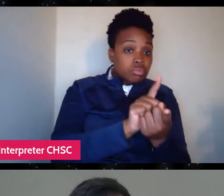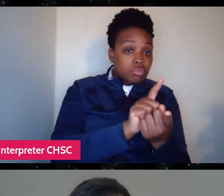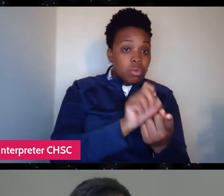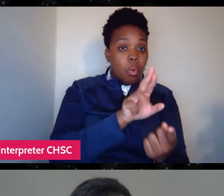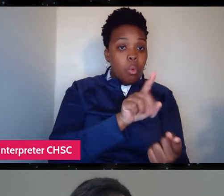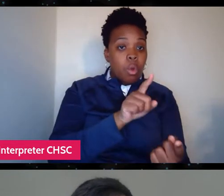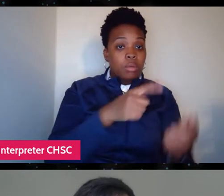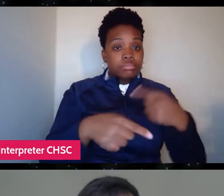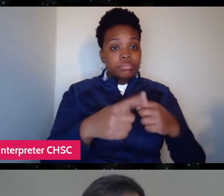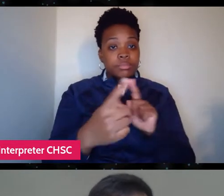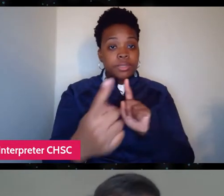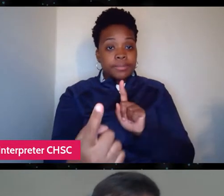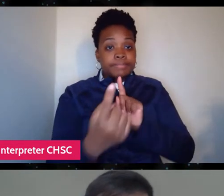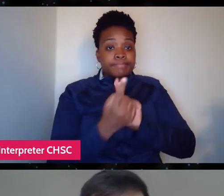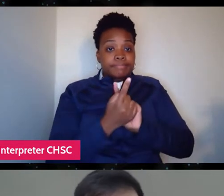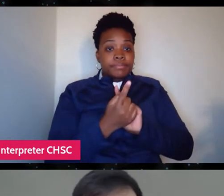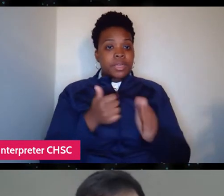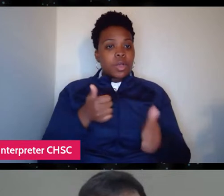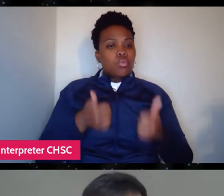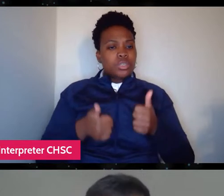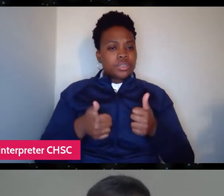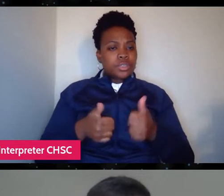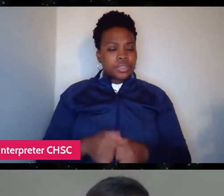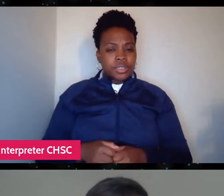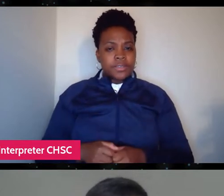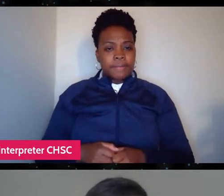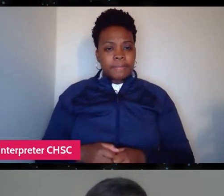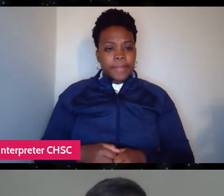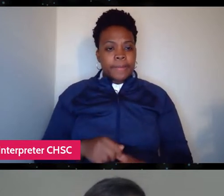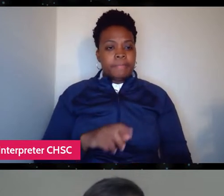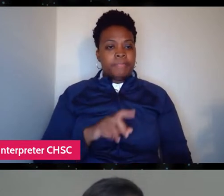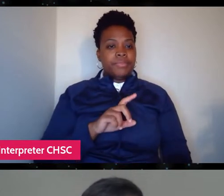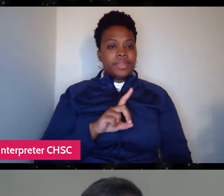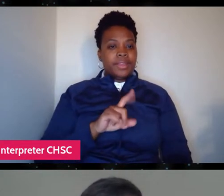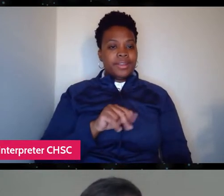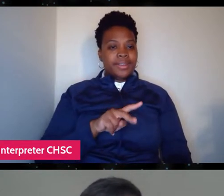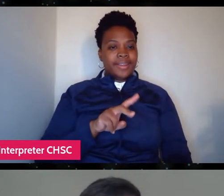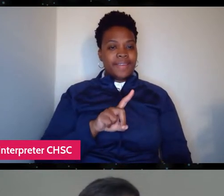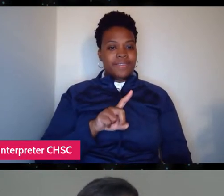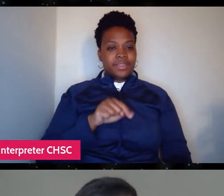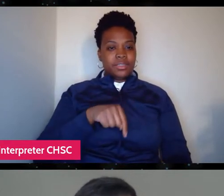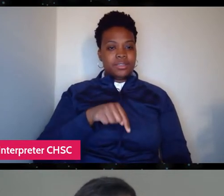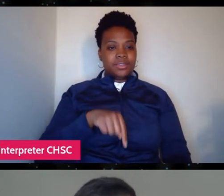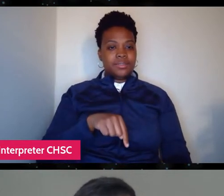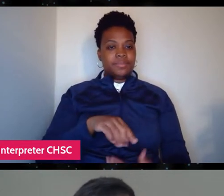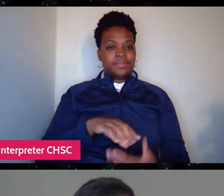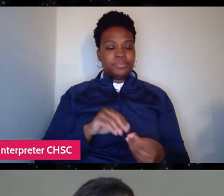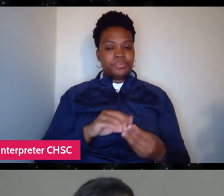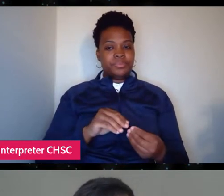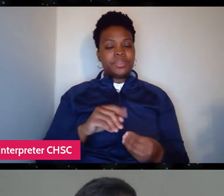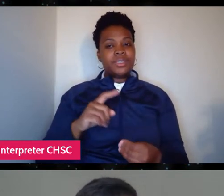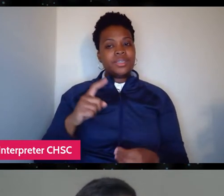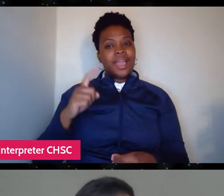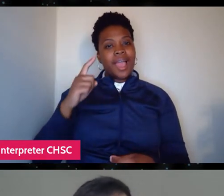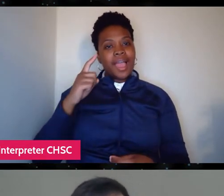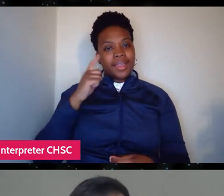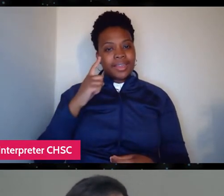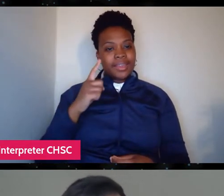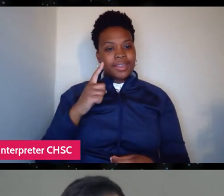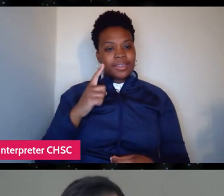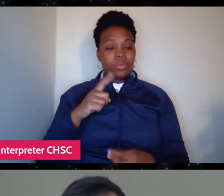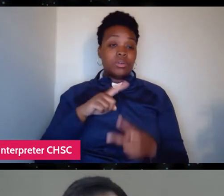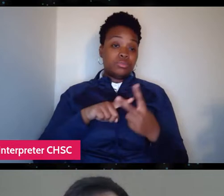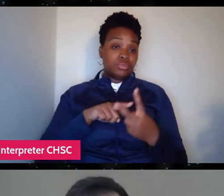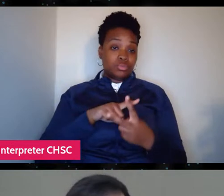you? Yeah, I think it speaks to the extent to which, I guess two